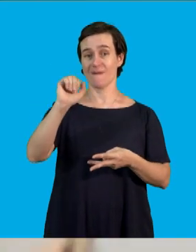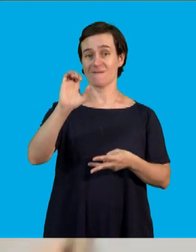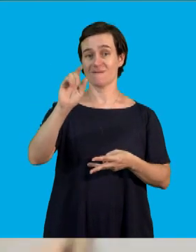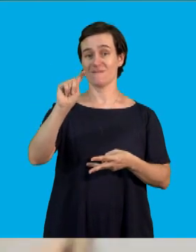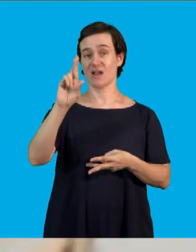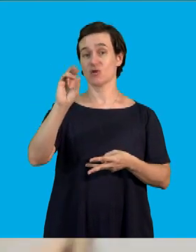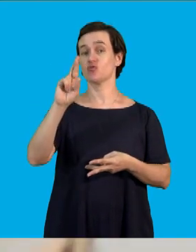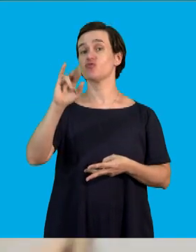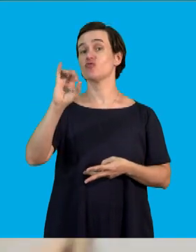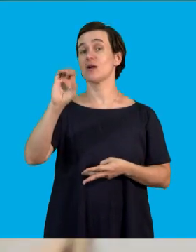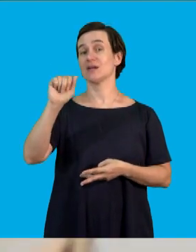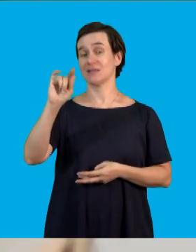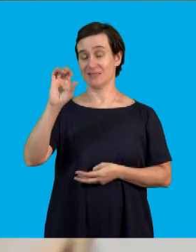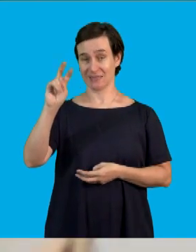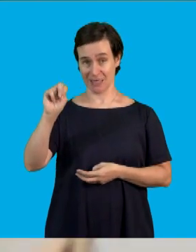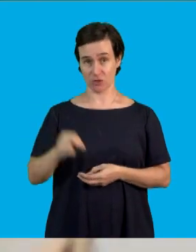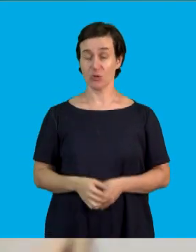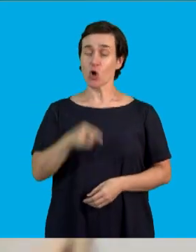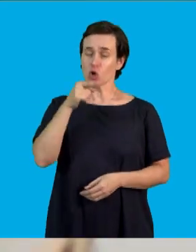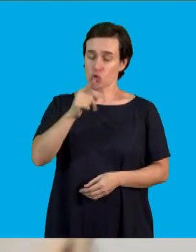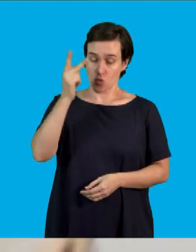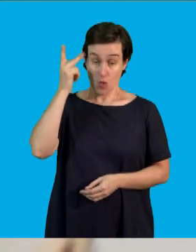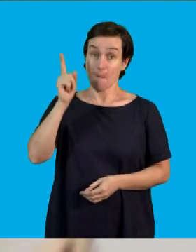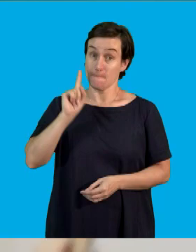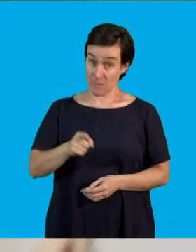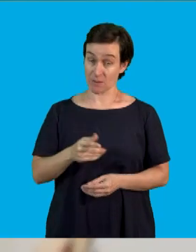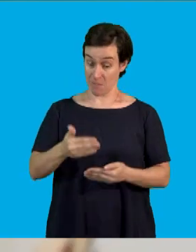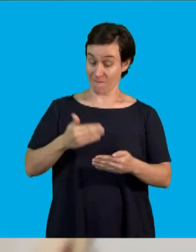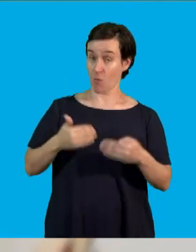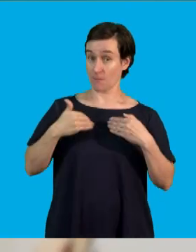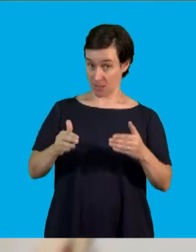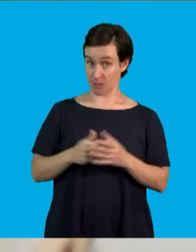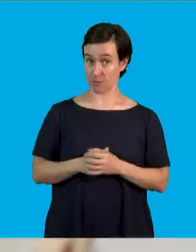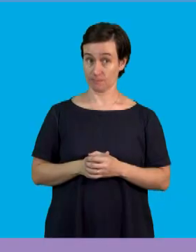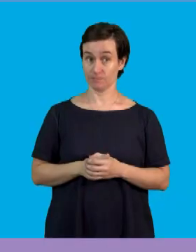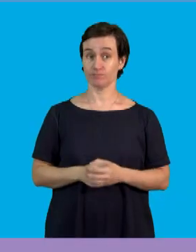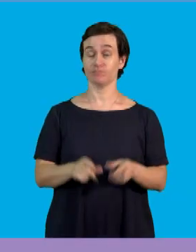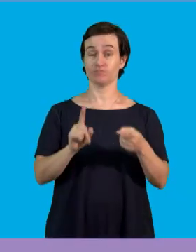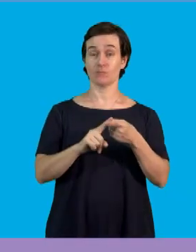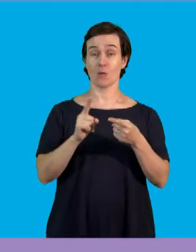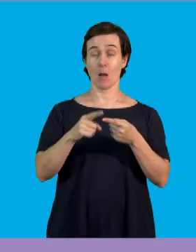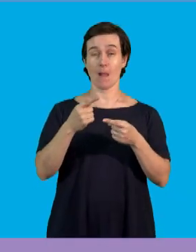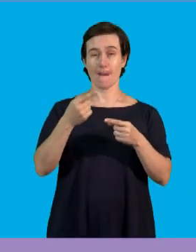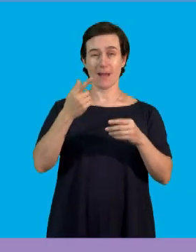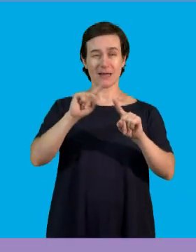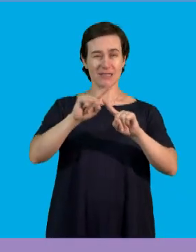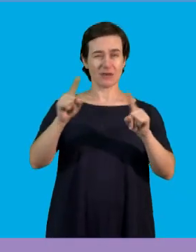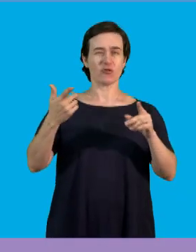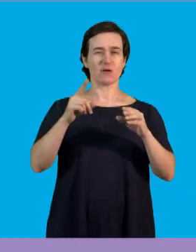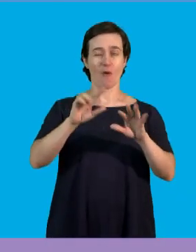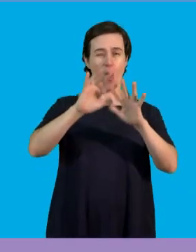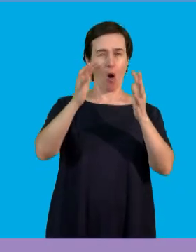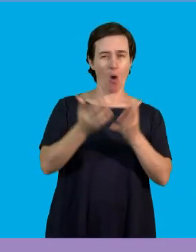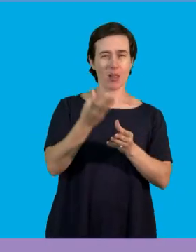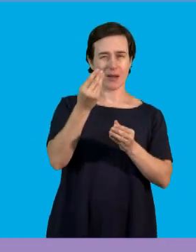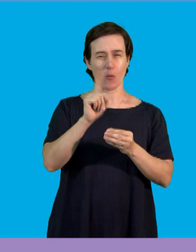factorization. Some pre-knowledge that you should know for this lesson. So you should know multiples of whole numbers.